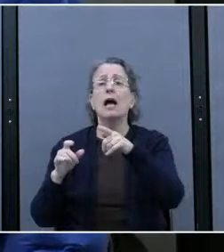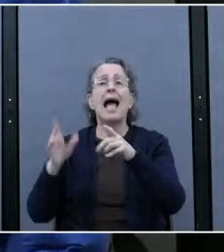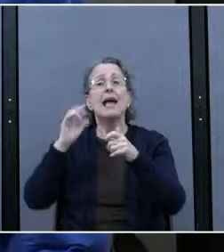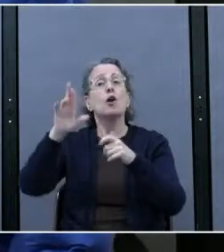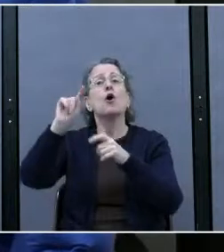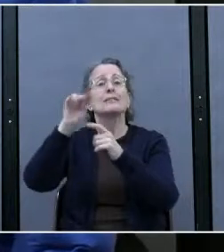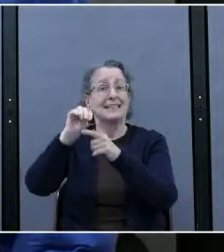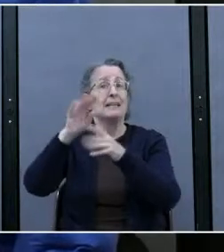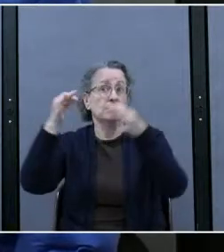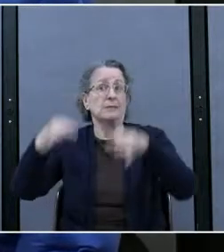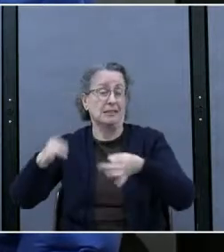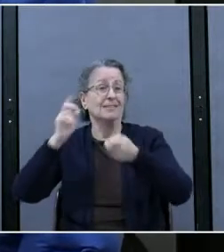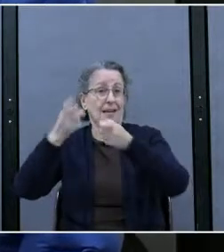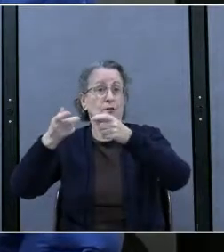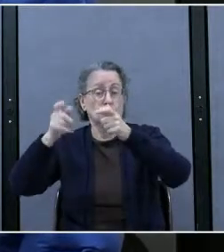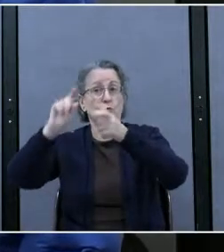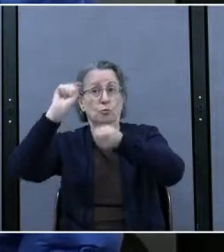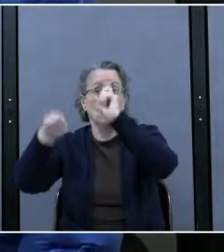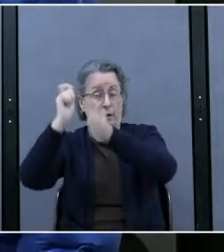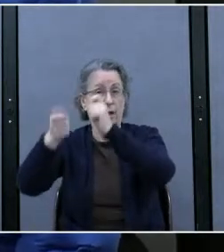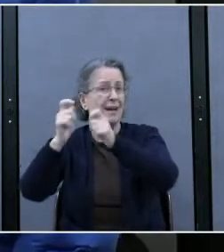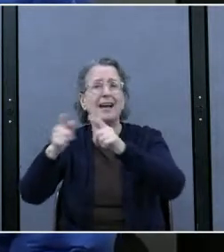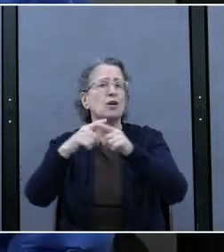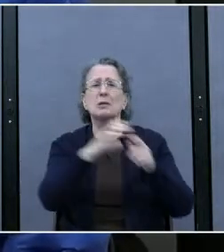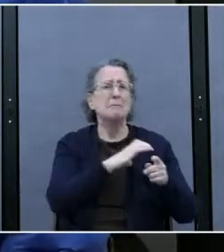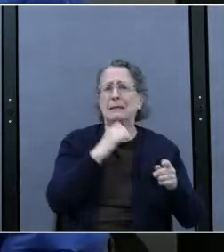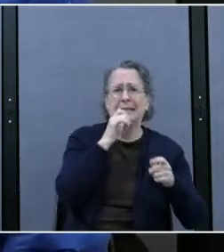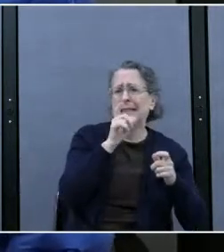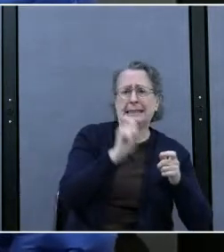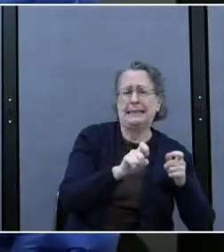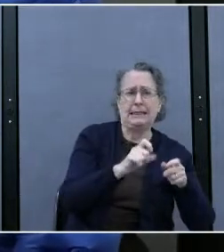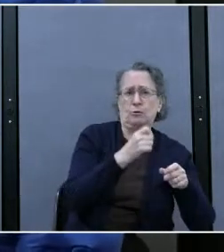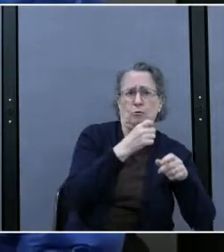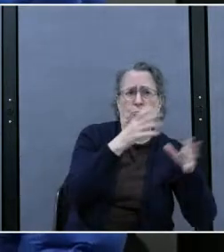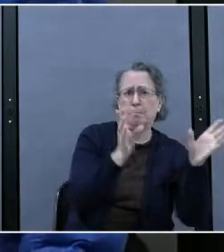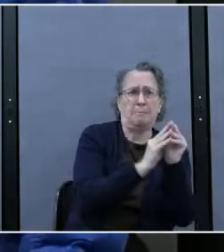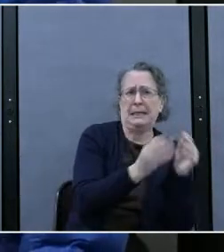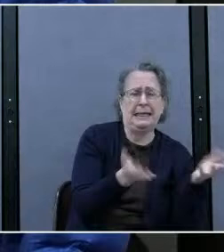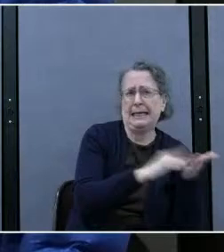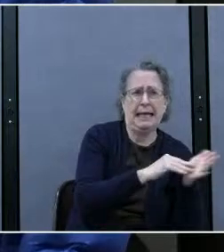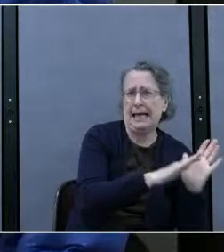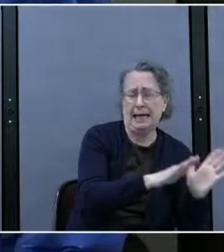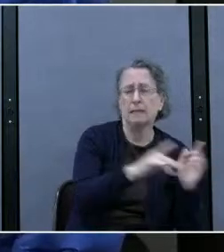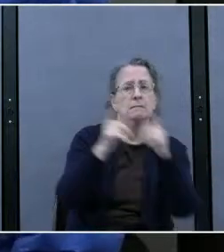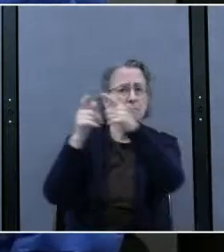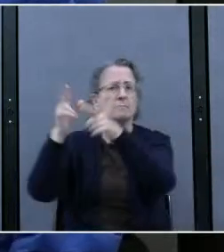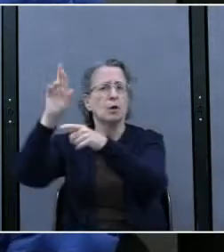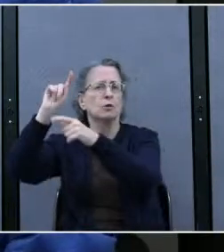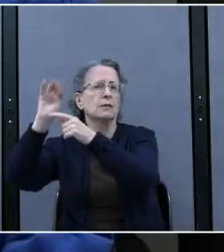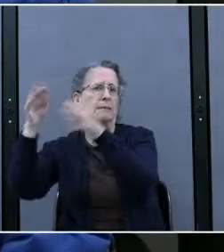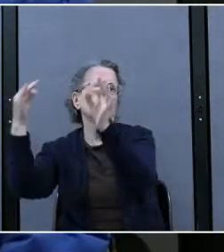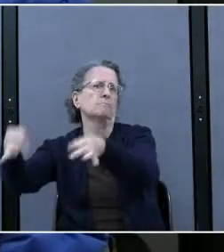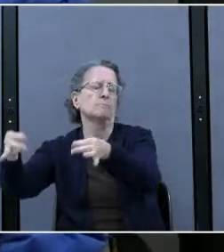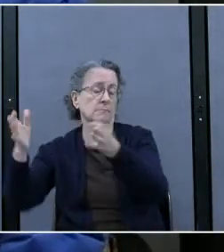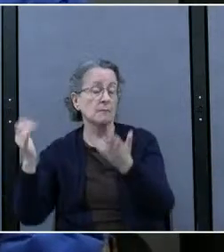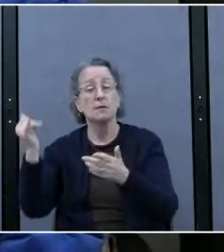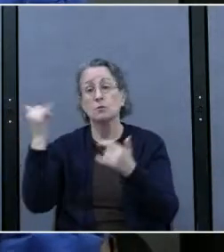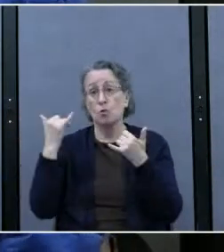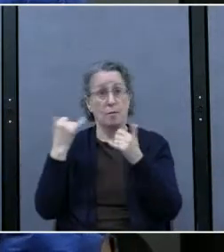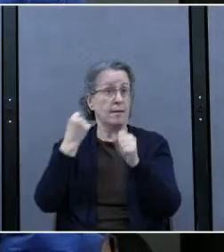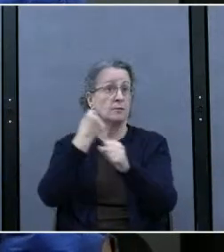order to make any decisions. If in fact the committee or the RTM were to make a